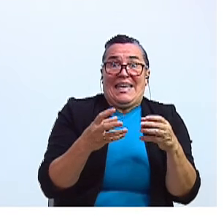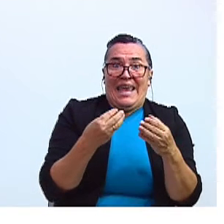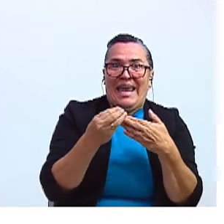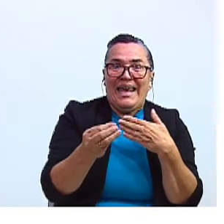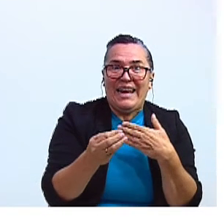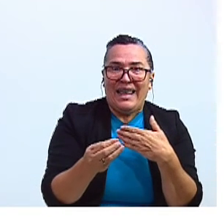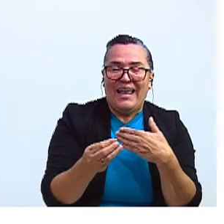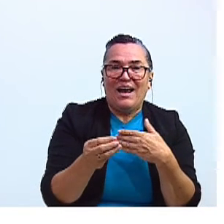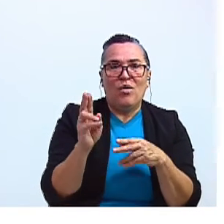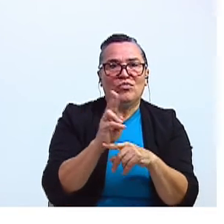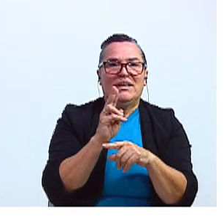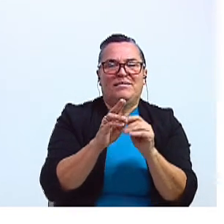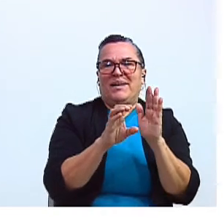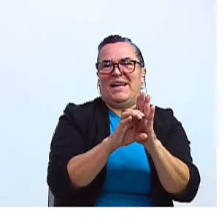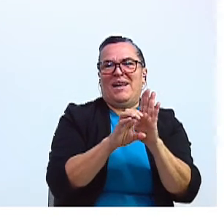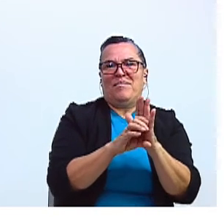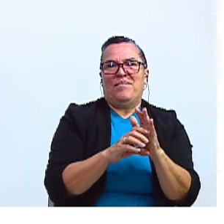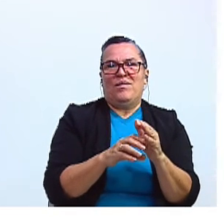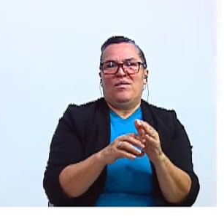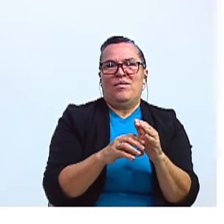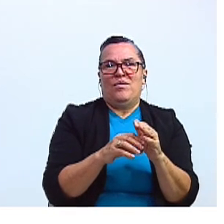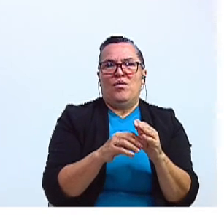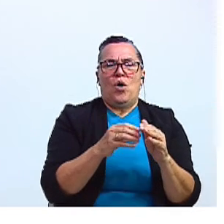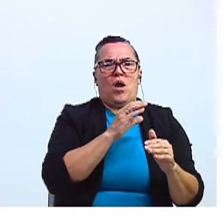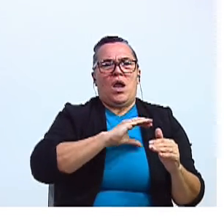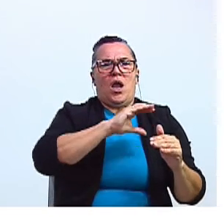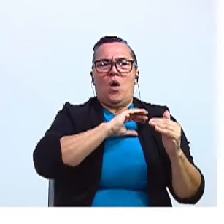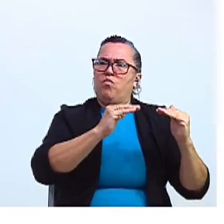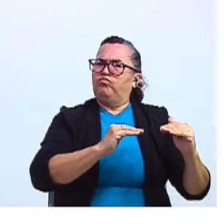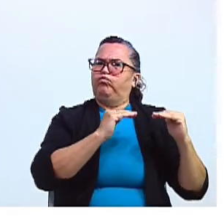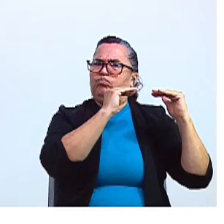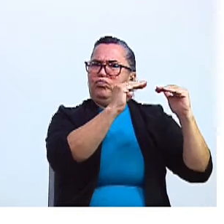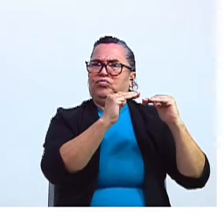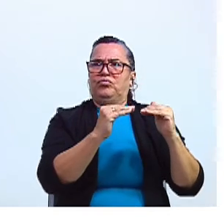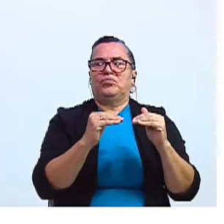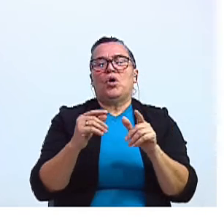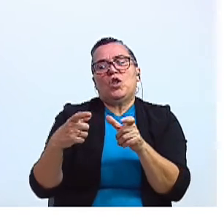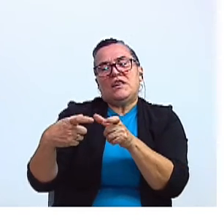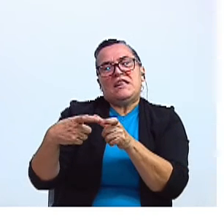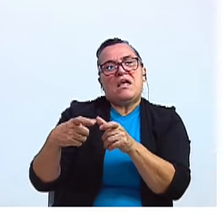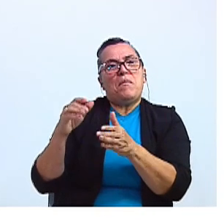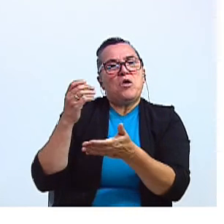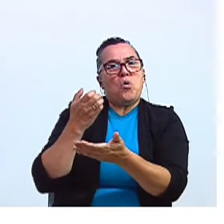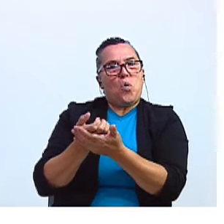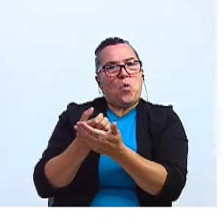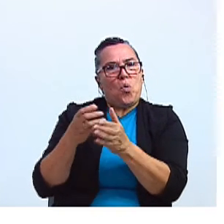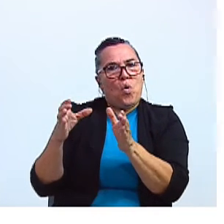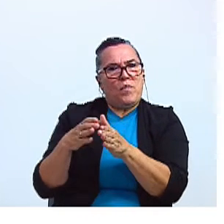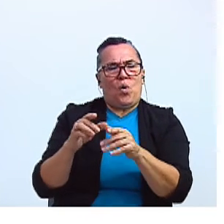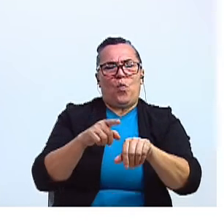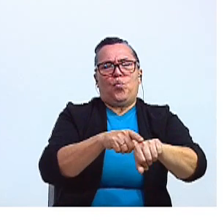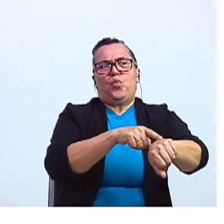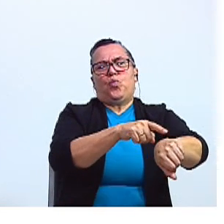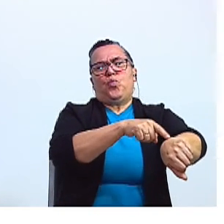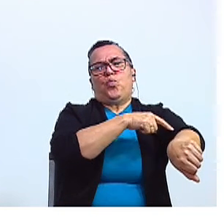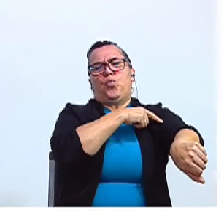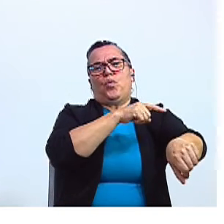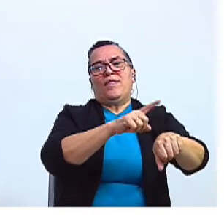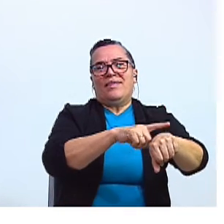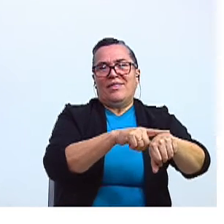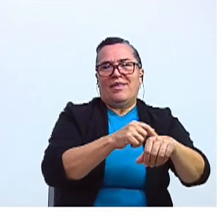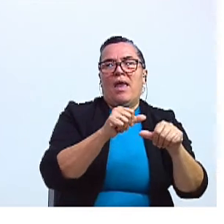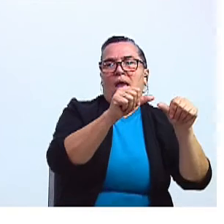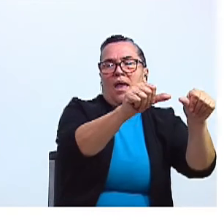it. For example, top quality, economy size, longer lasting. It is the